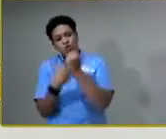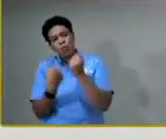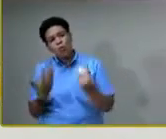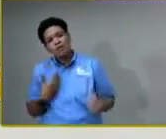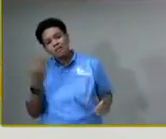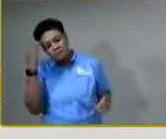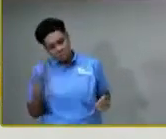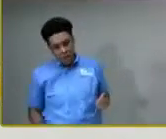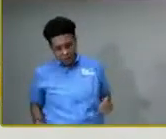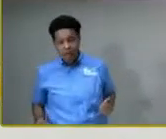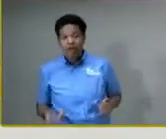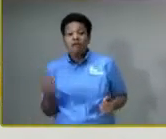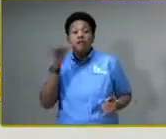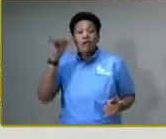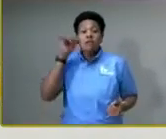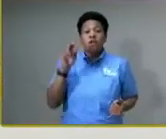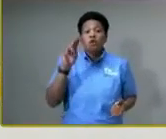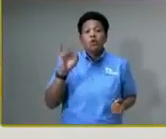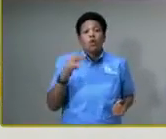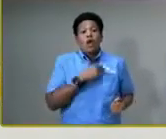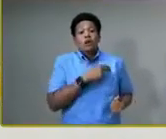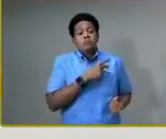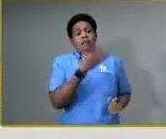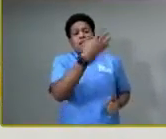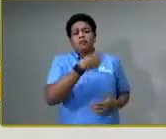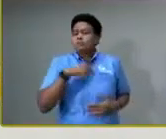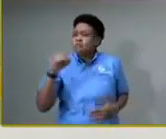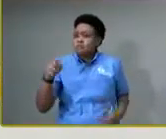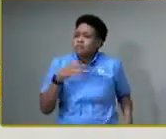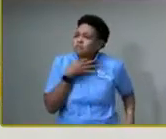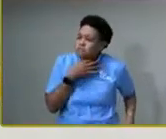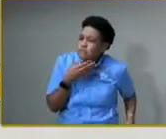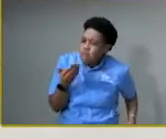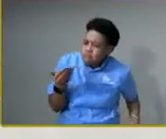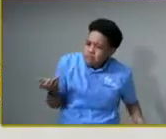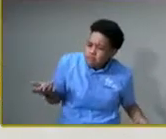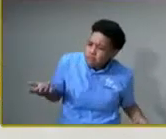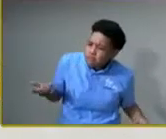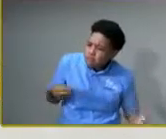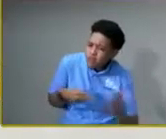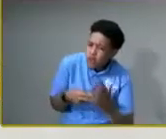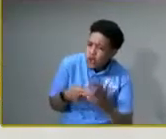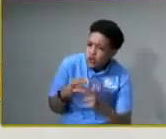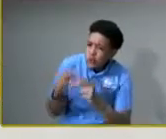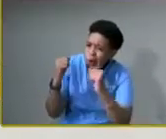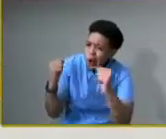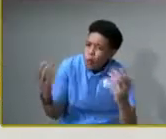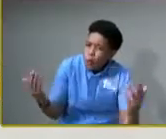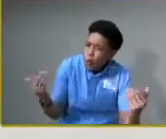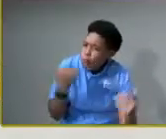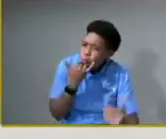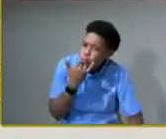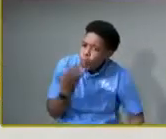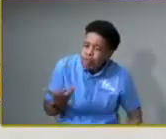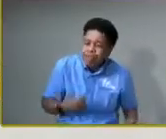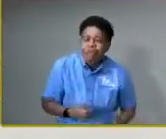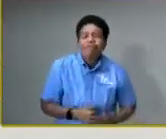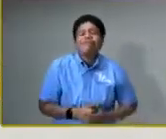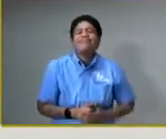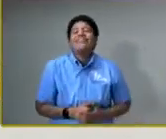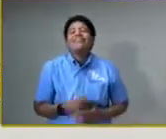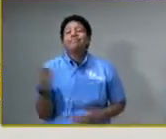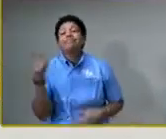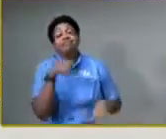at the University Hospital of the West Indies, I inquired about the nursing shortage that they have, which